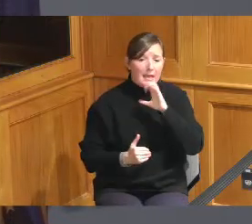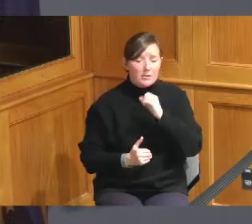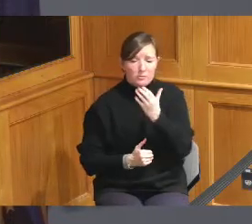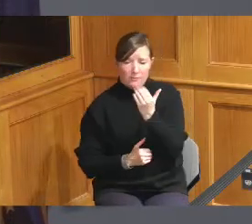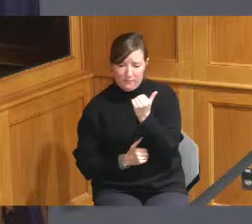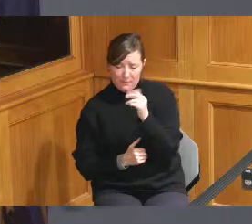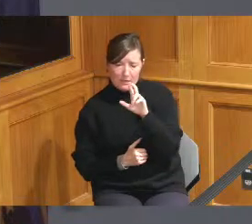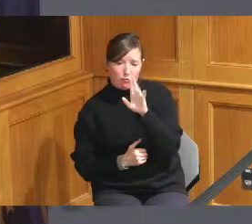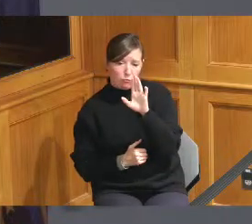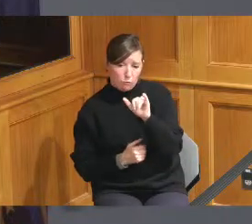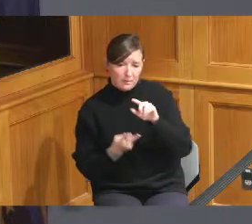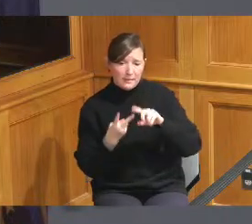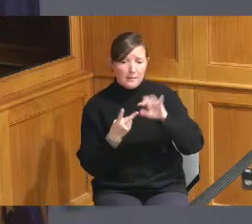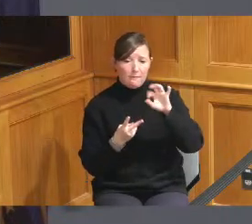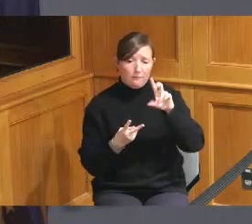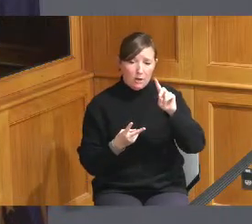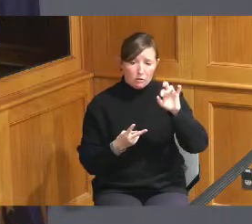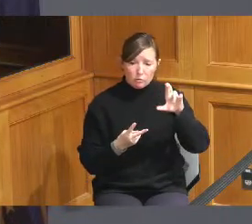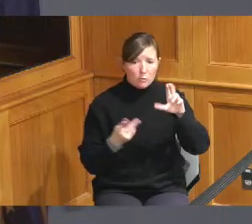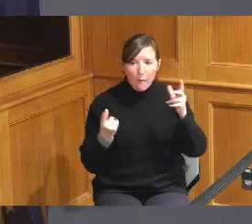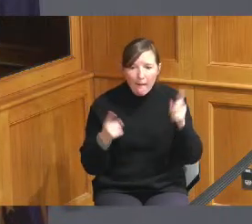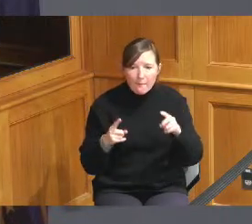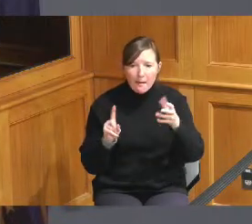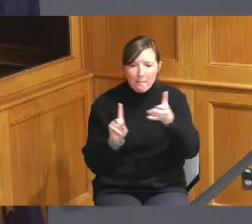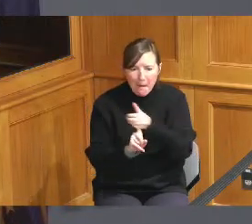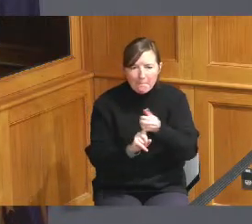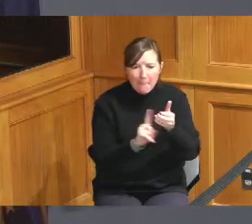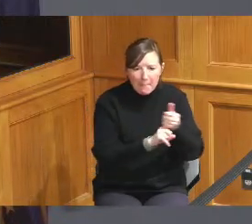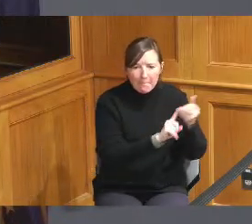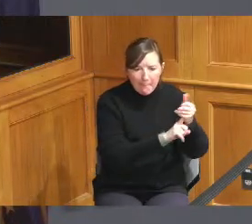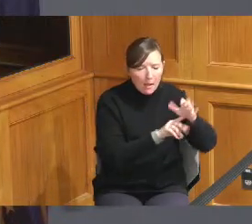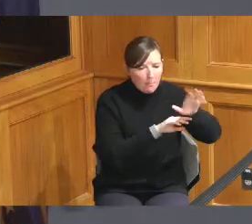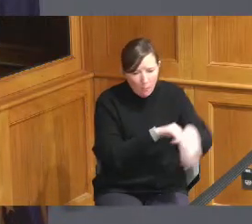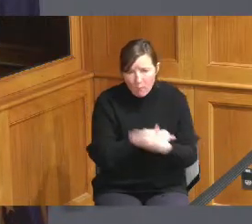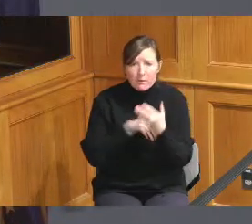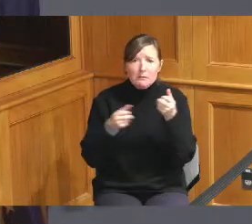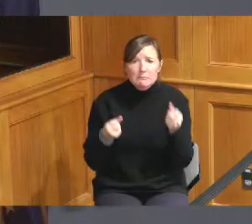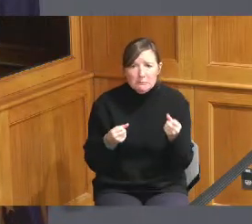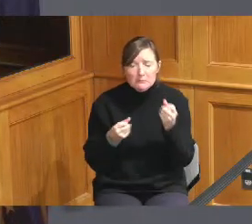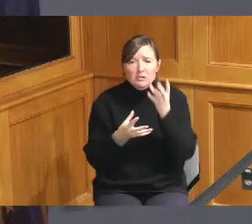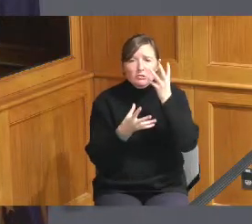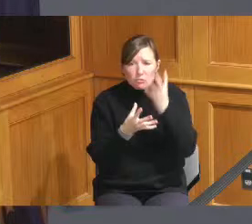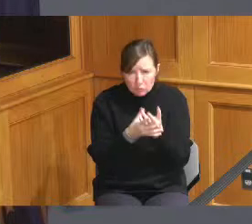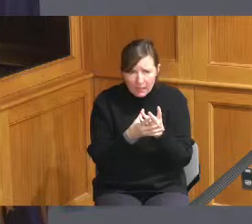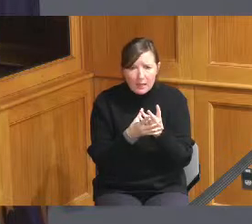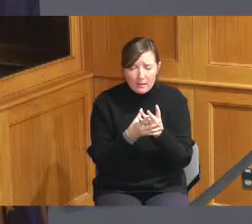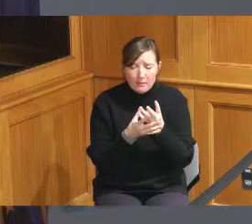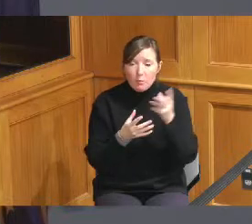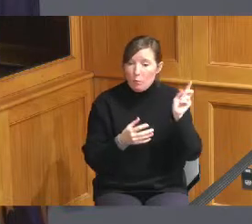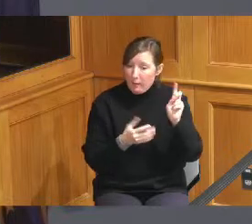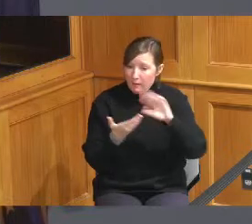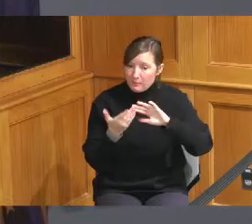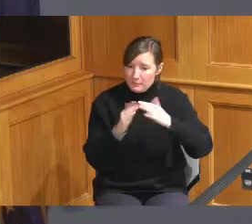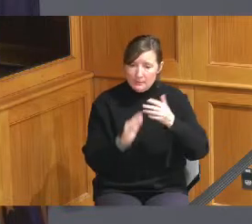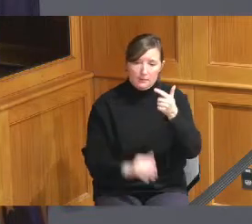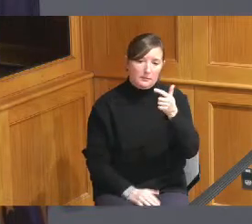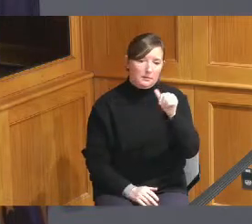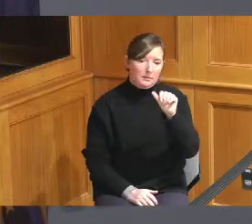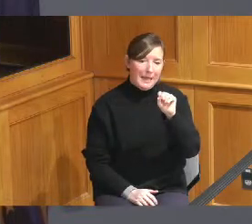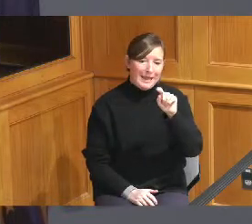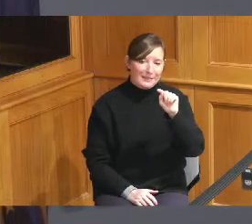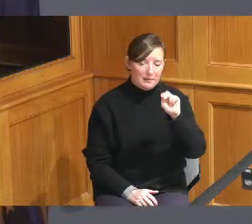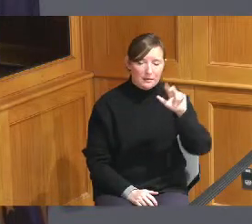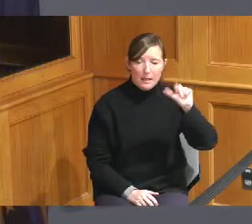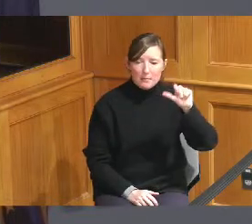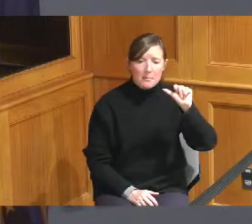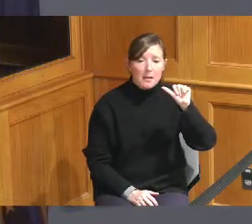and Pat were arrested and spent the night in jail in Gadsden, Alabama, for sitting